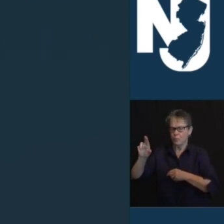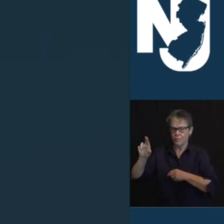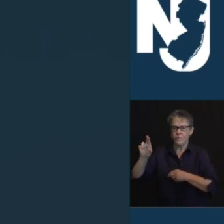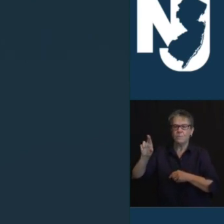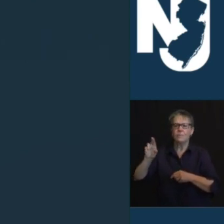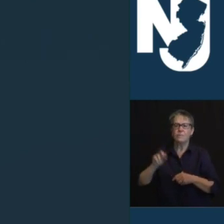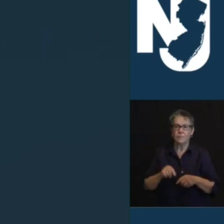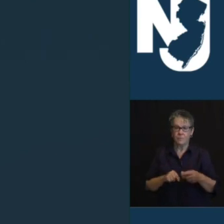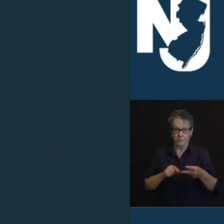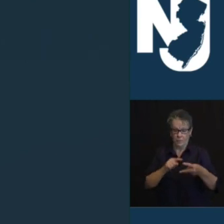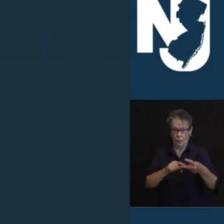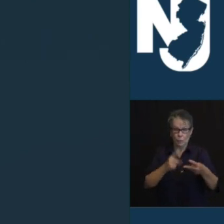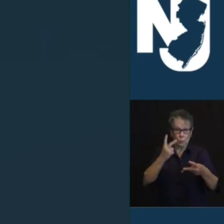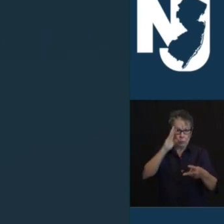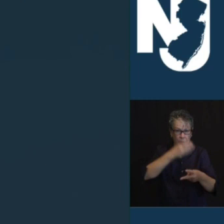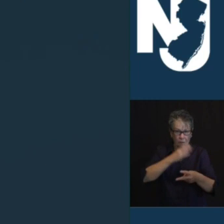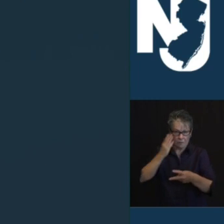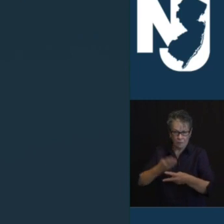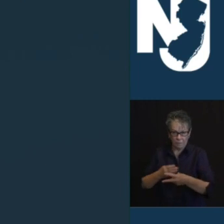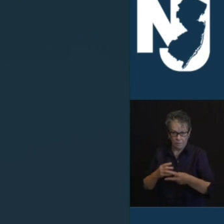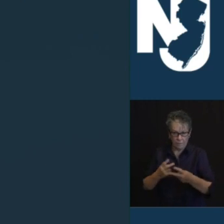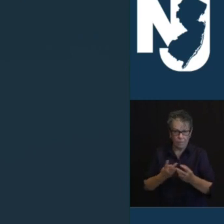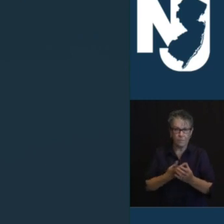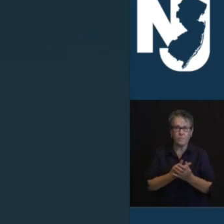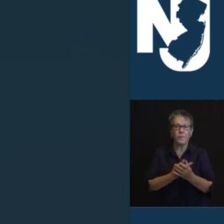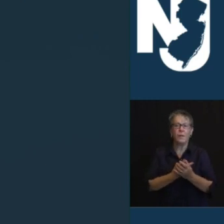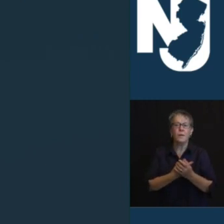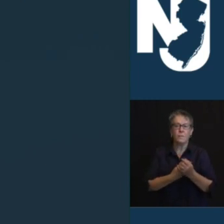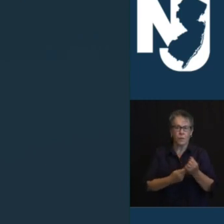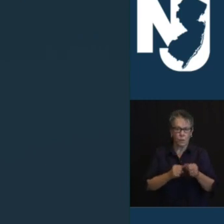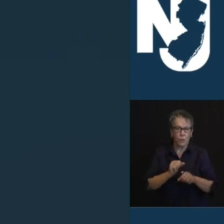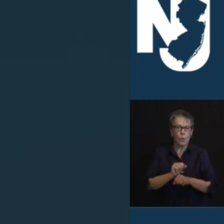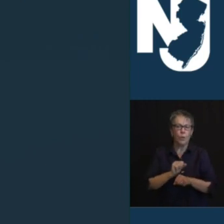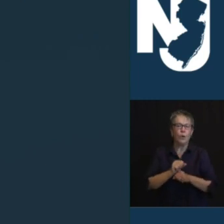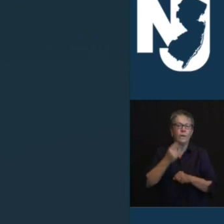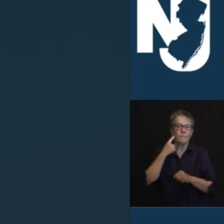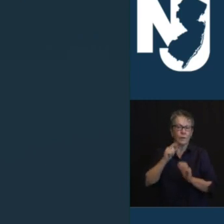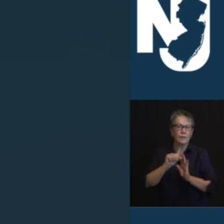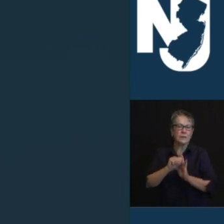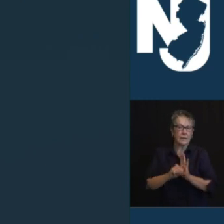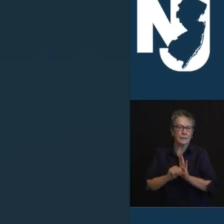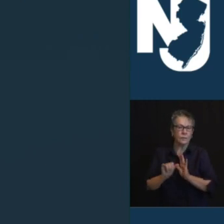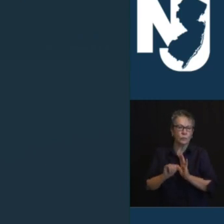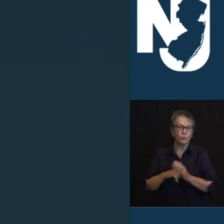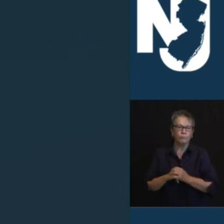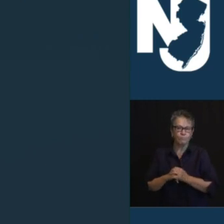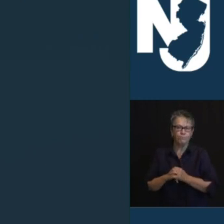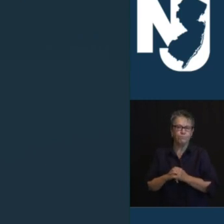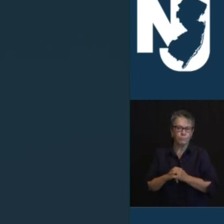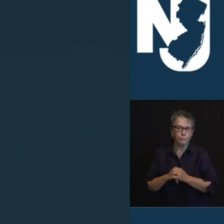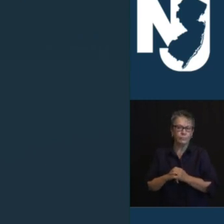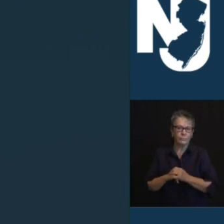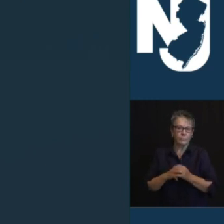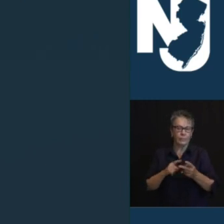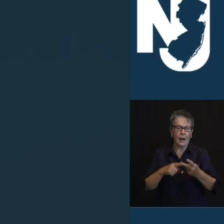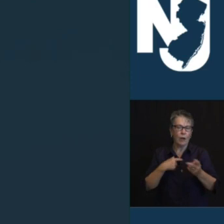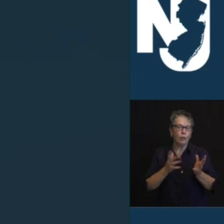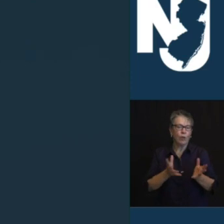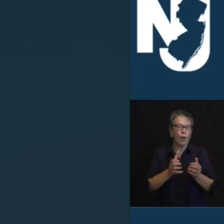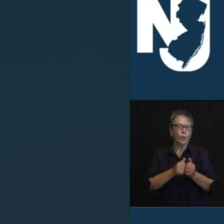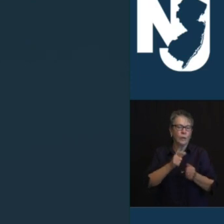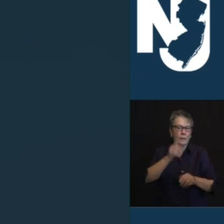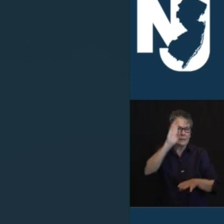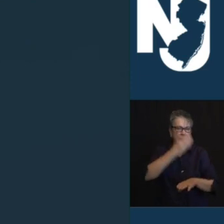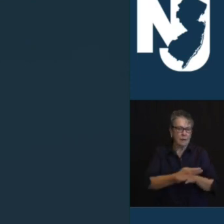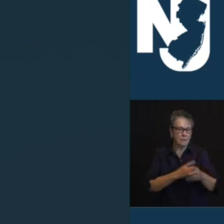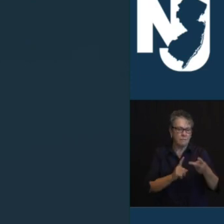and Russell, who works in the Middlesex County Prosecutor's Office, and I had the great honor of speaking with Russell on Friday. James now leaves